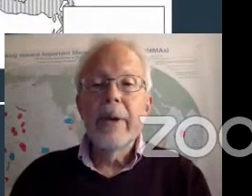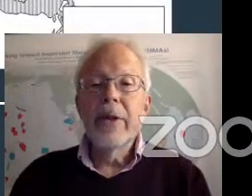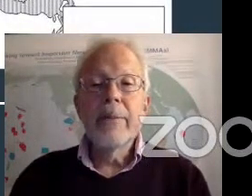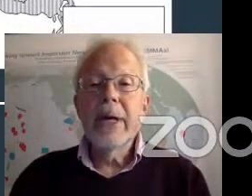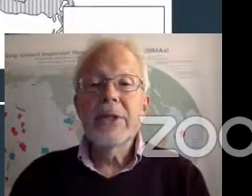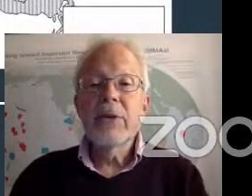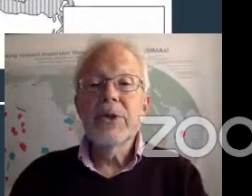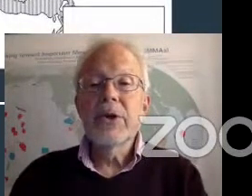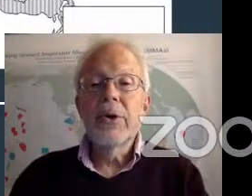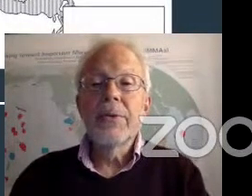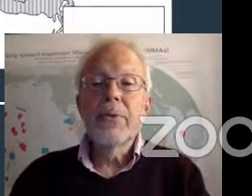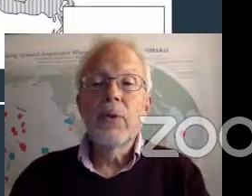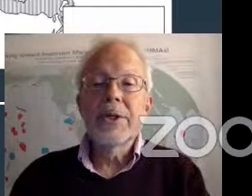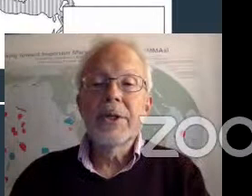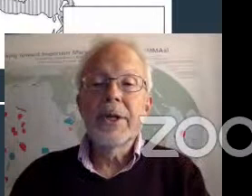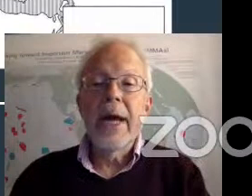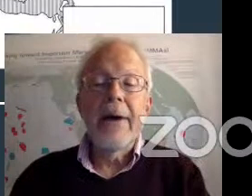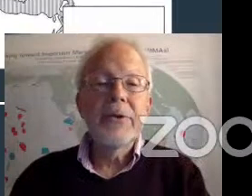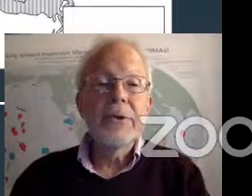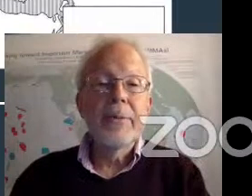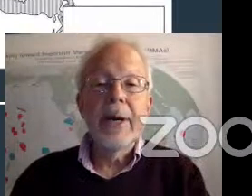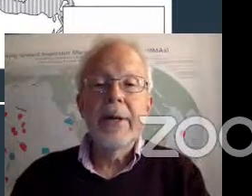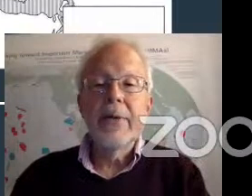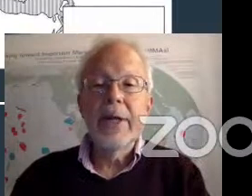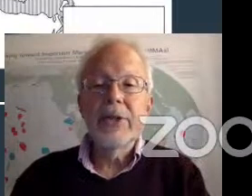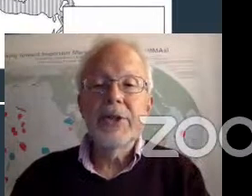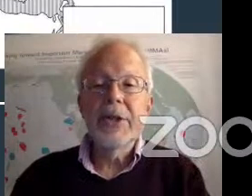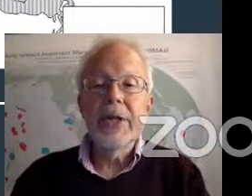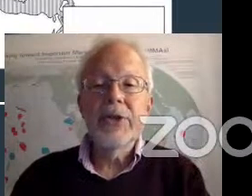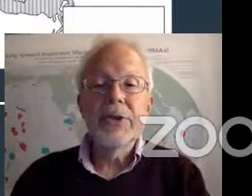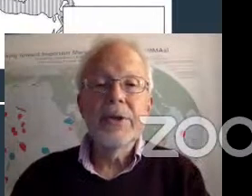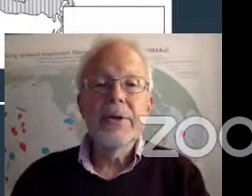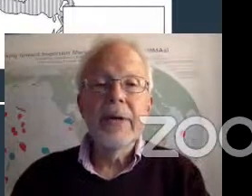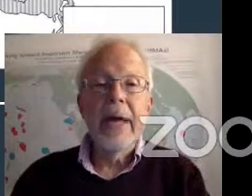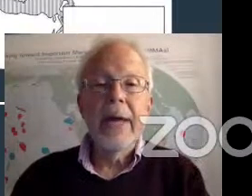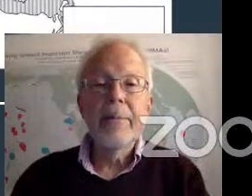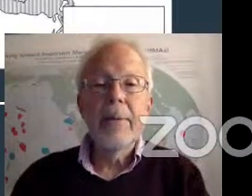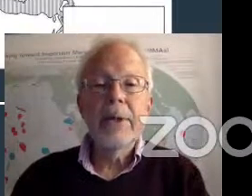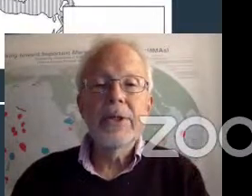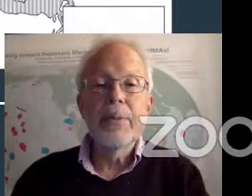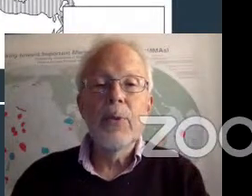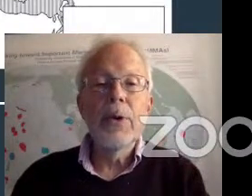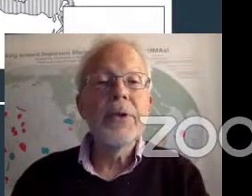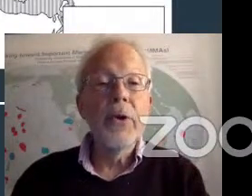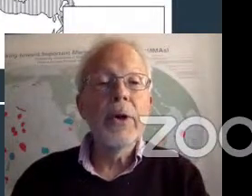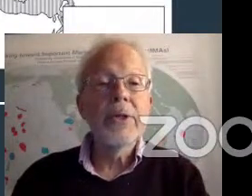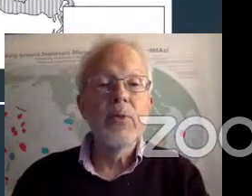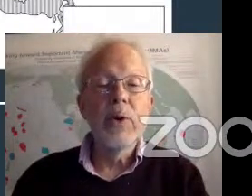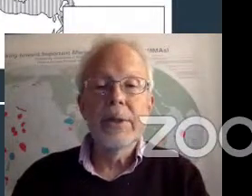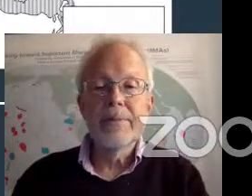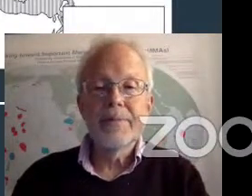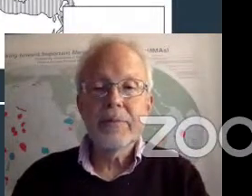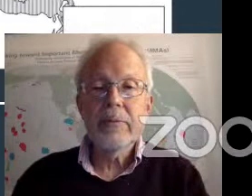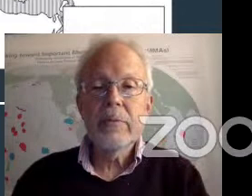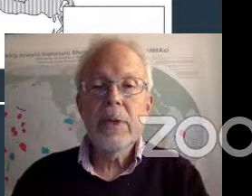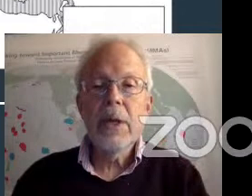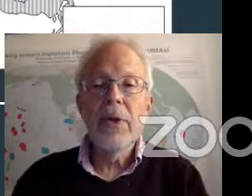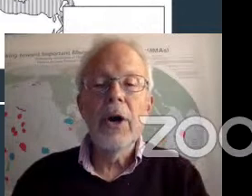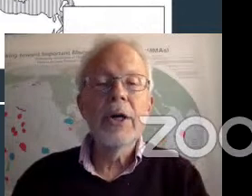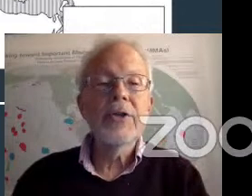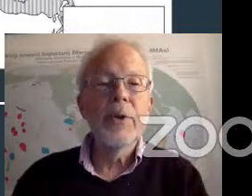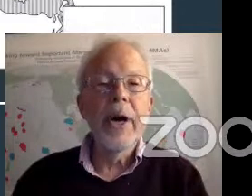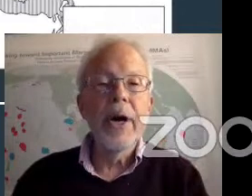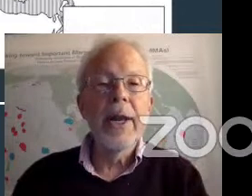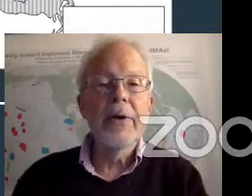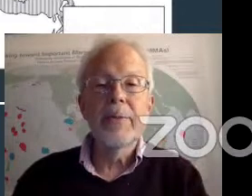So the amazing result was that after debate in the legislature and public support, the orcas won.